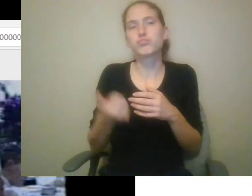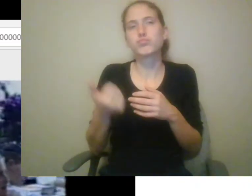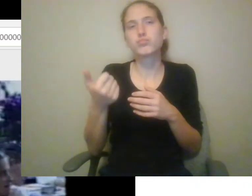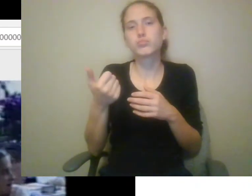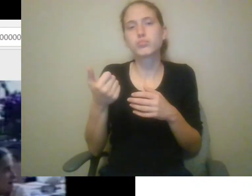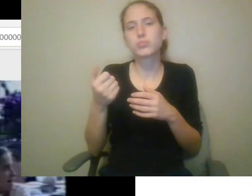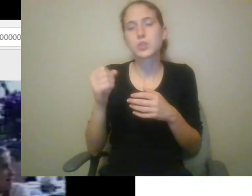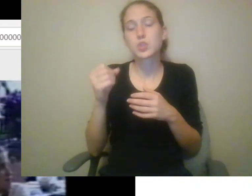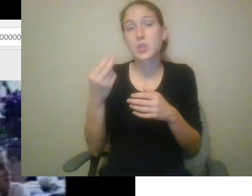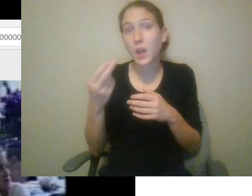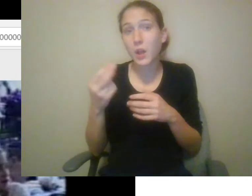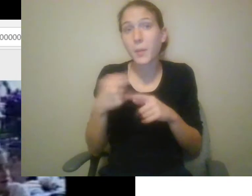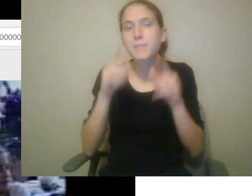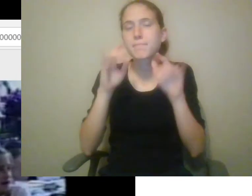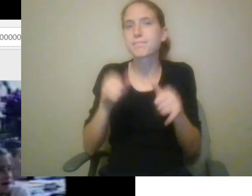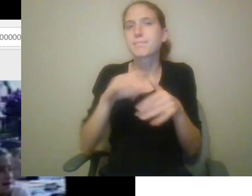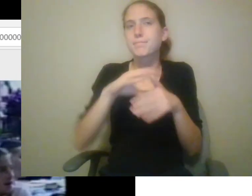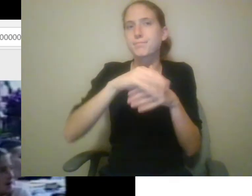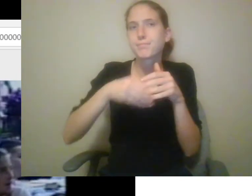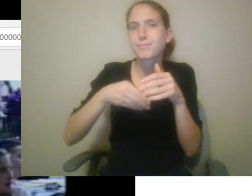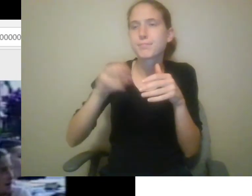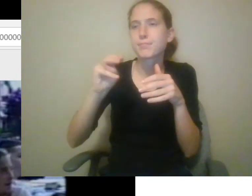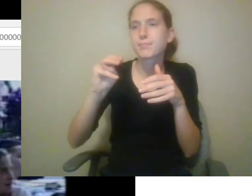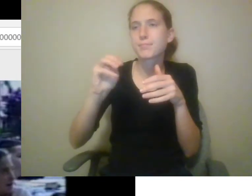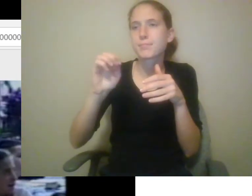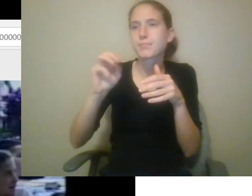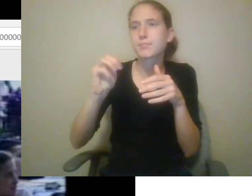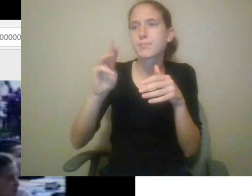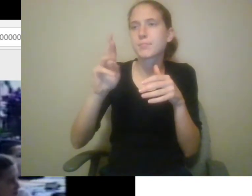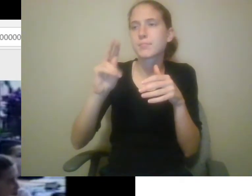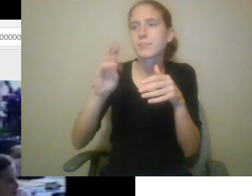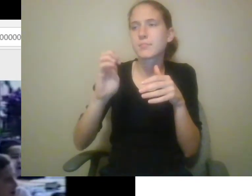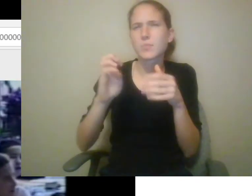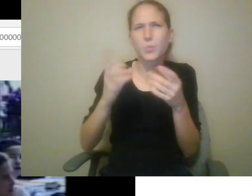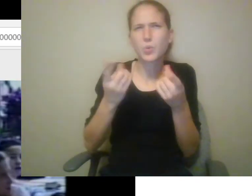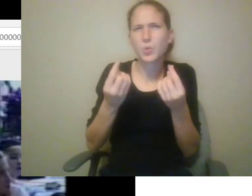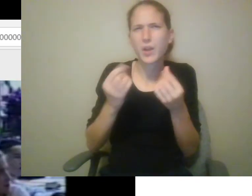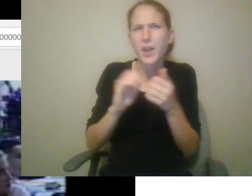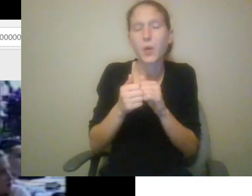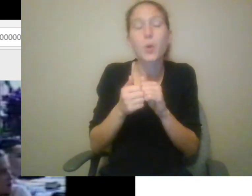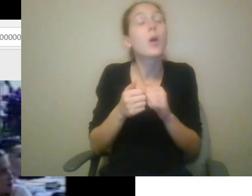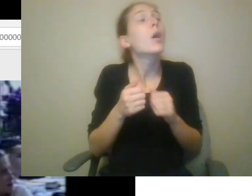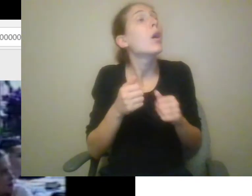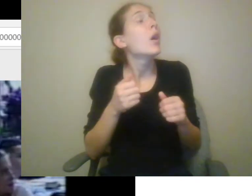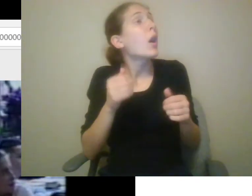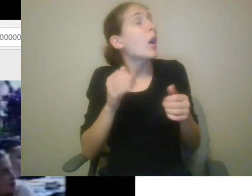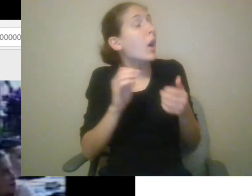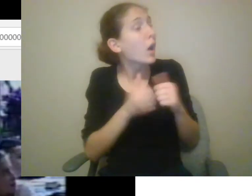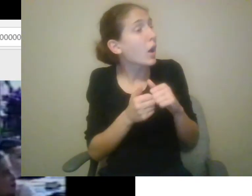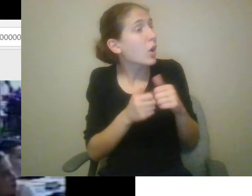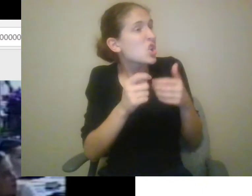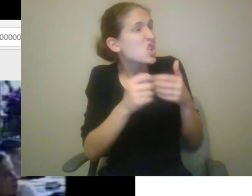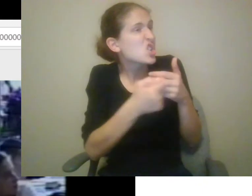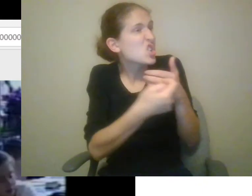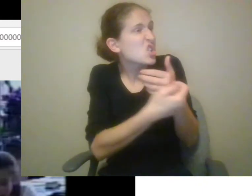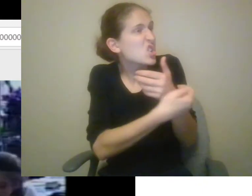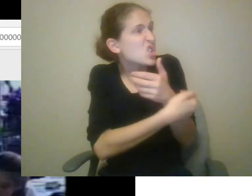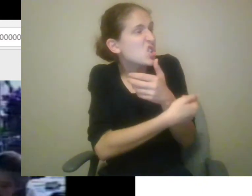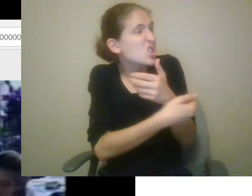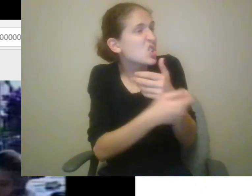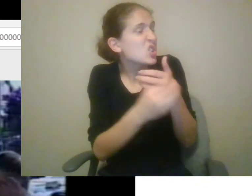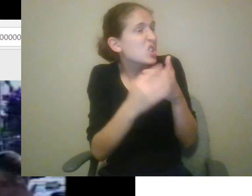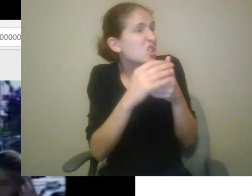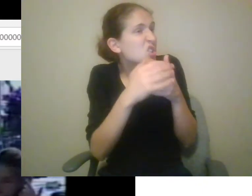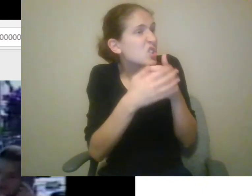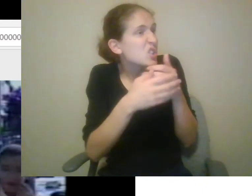to make a chocolate chip cookie. Yeah? And I was supposed to crack the egg, and I didn't. And just put it off. Okay, if you peel it though, you're gonna